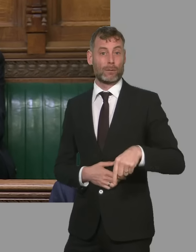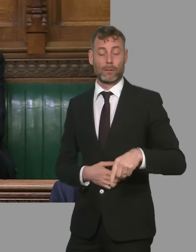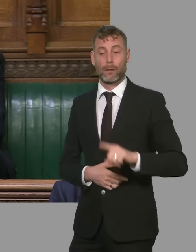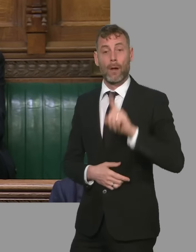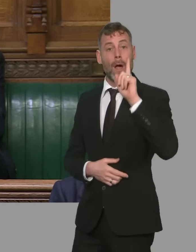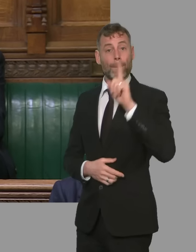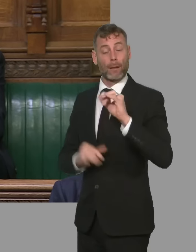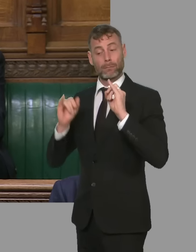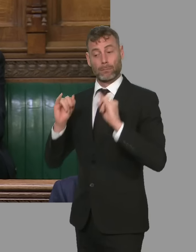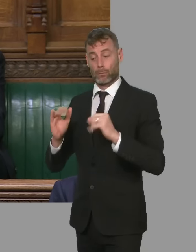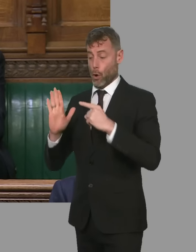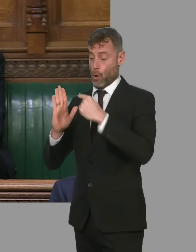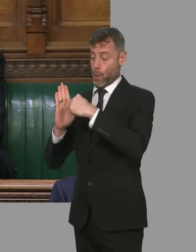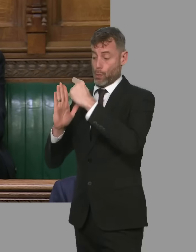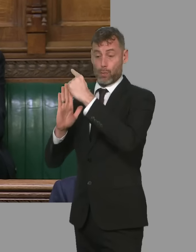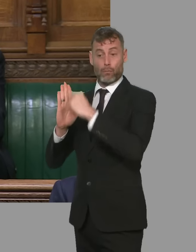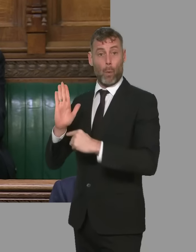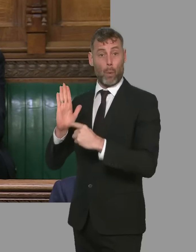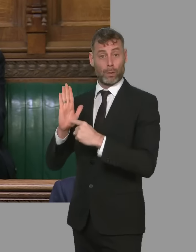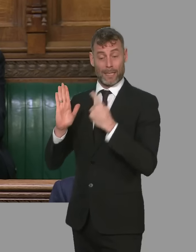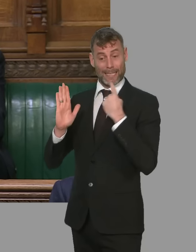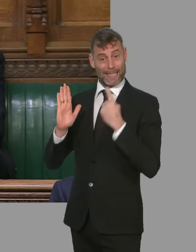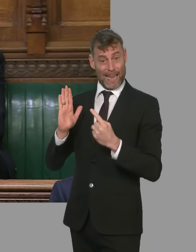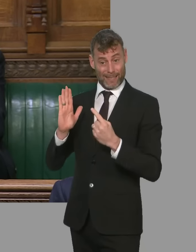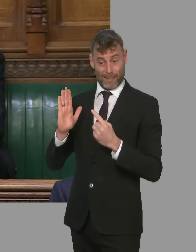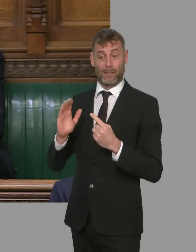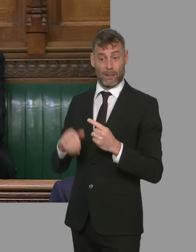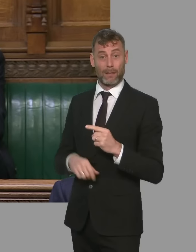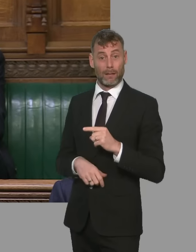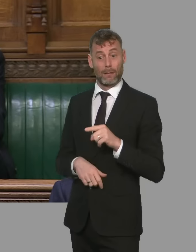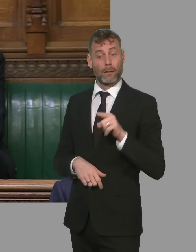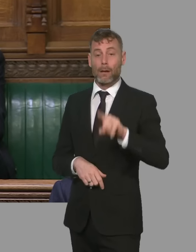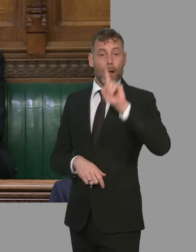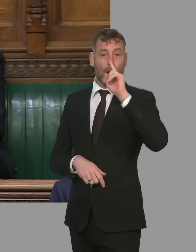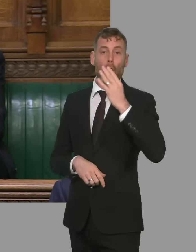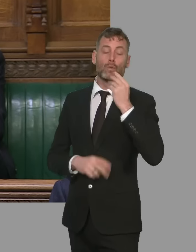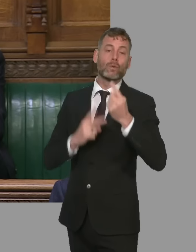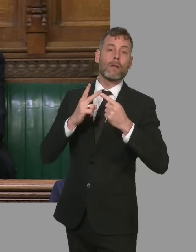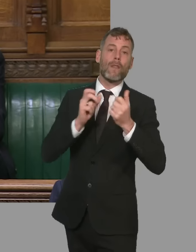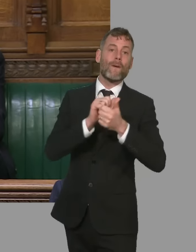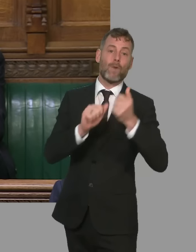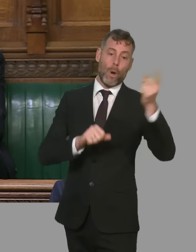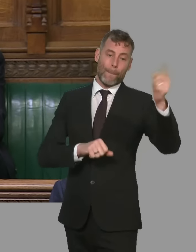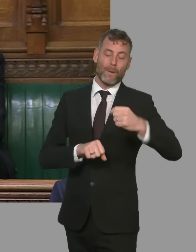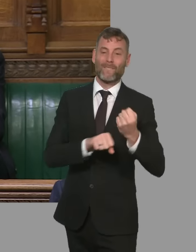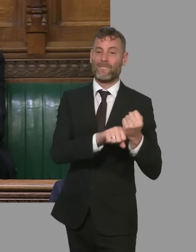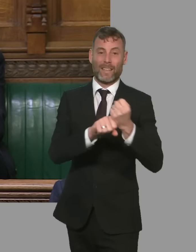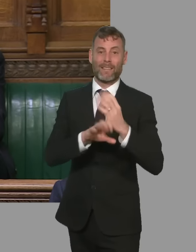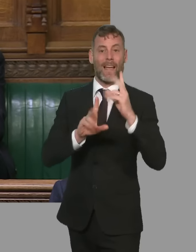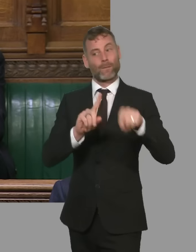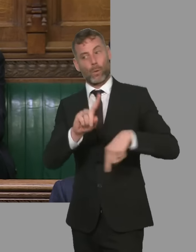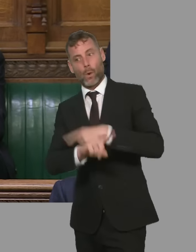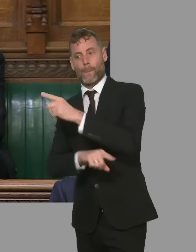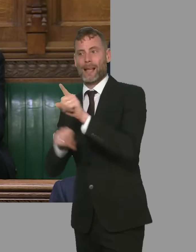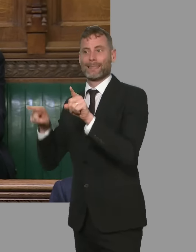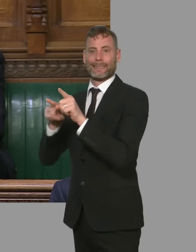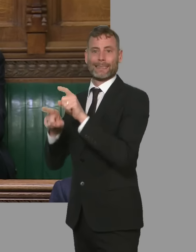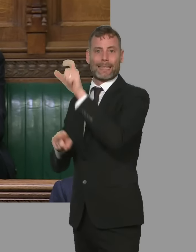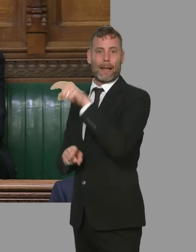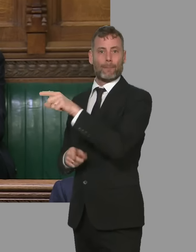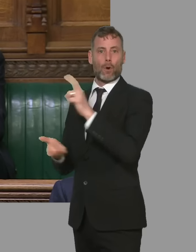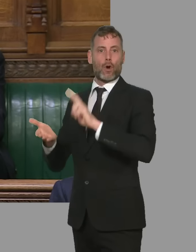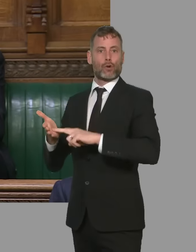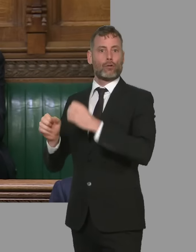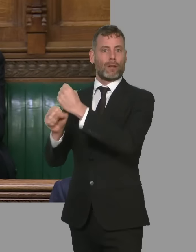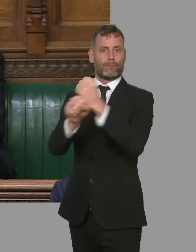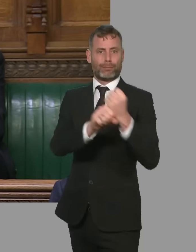£20,000. Now, will the Prime Minister commit to overhauling this broken system so that my constituents and many others can receive